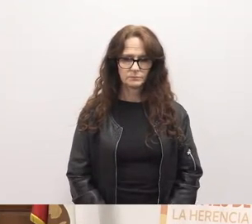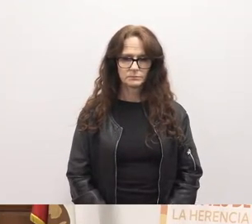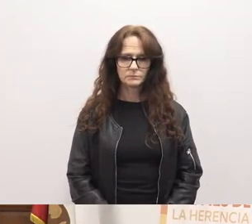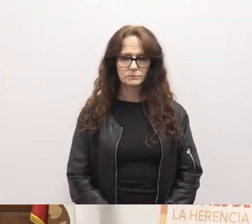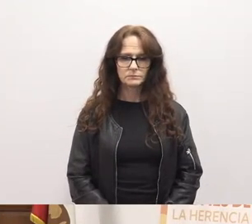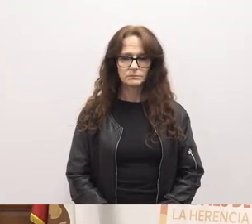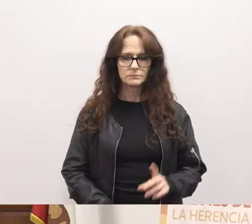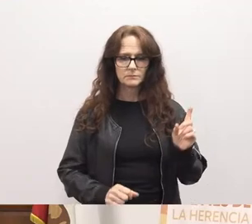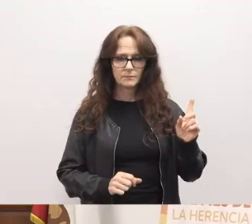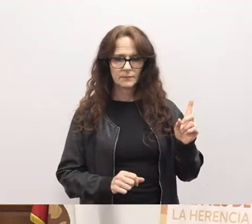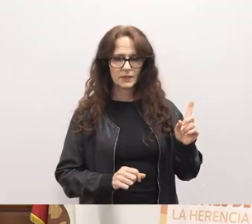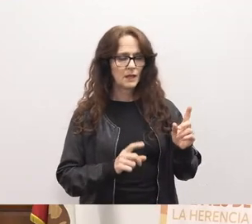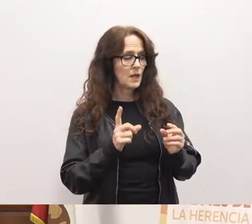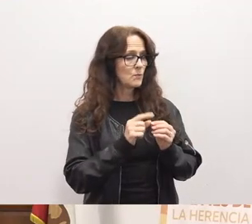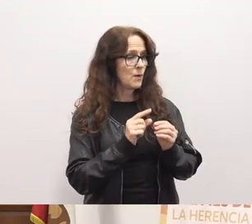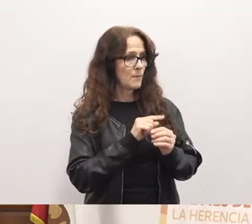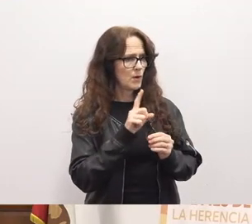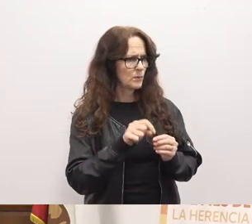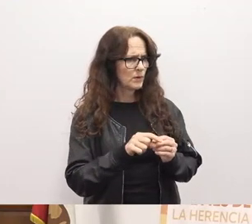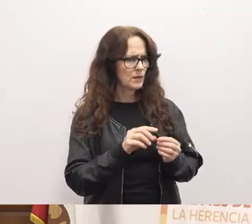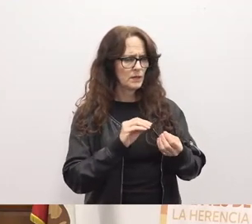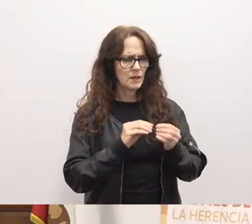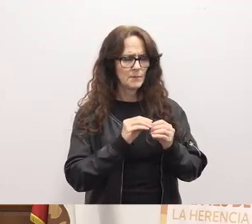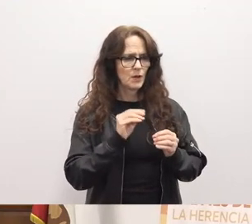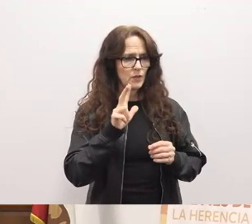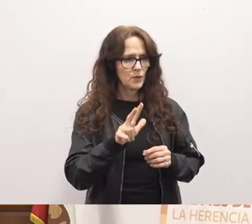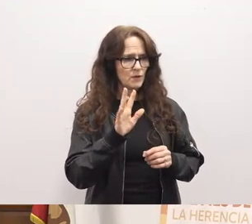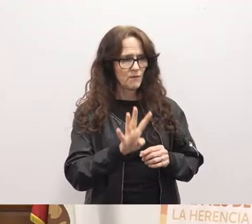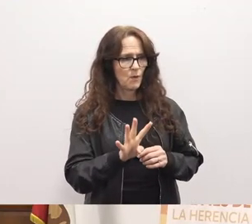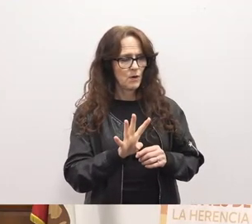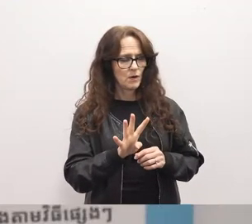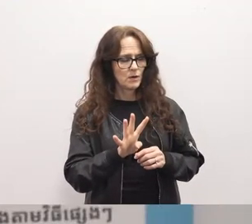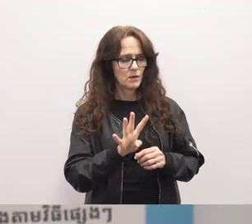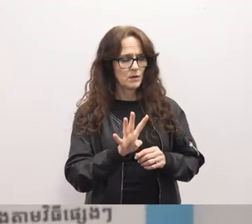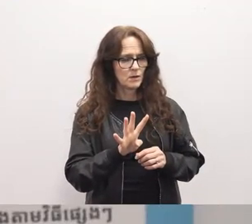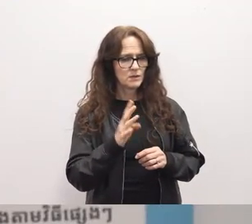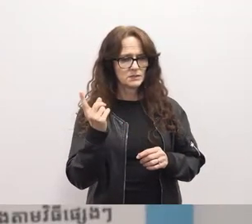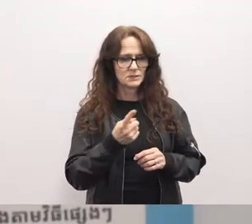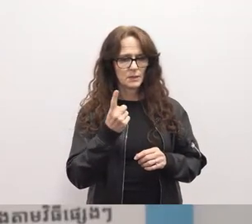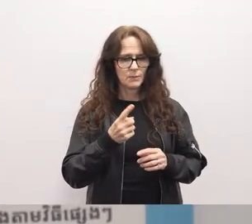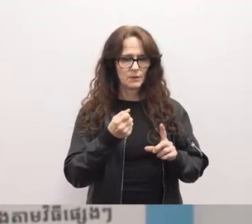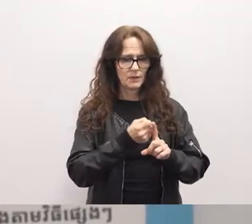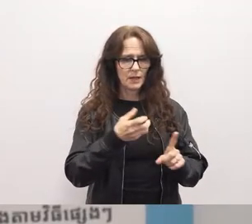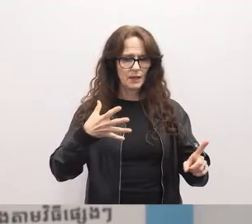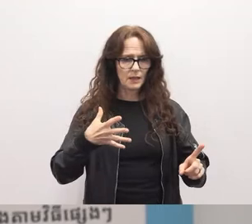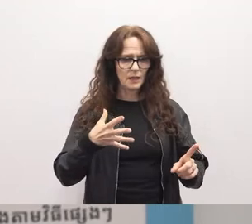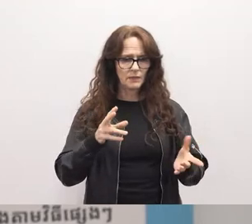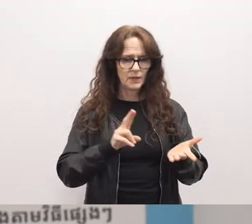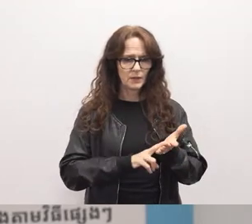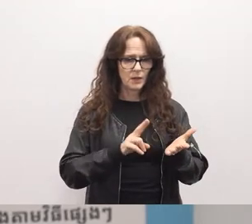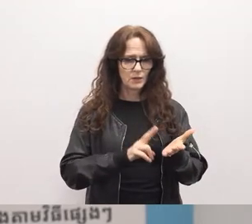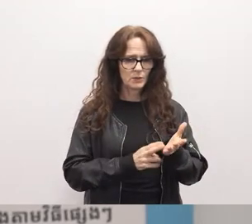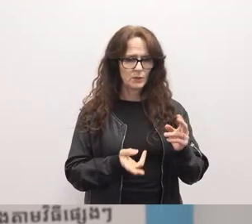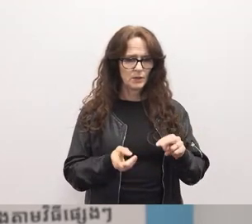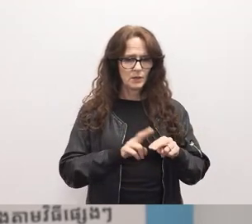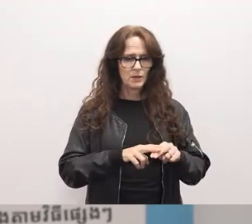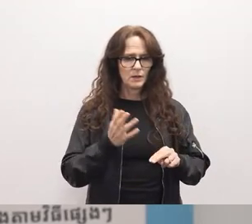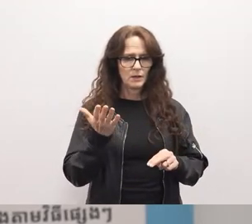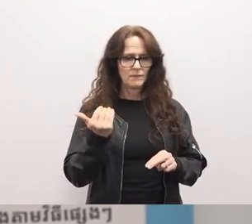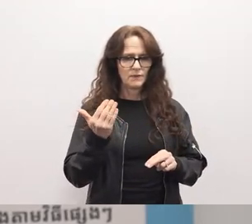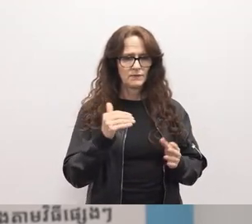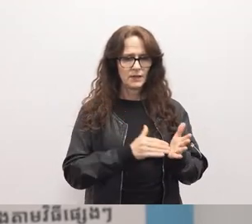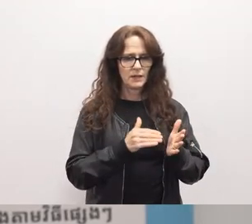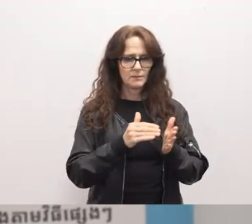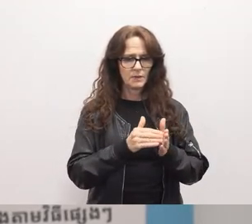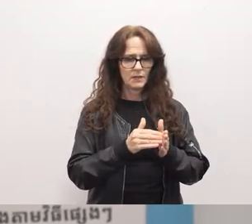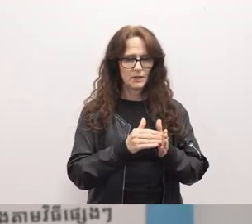Okay. One more question. Item number 34. Can someone elaborate on the contract increase of $15